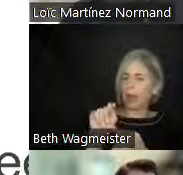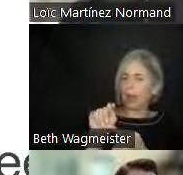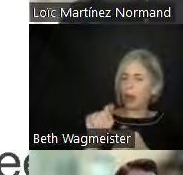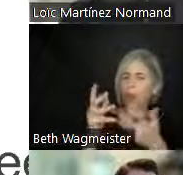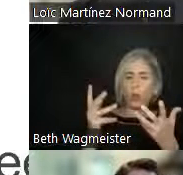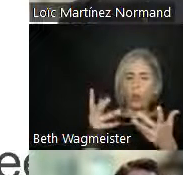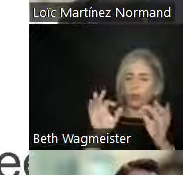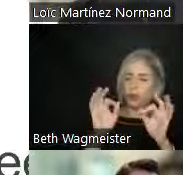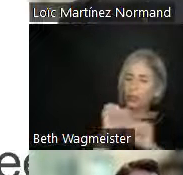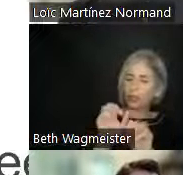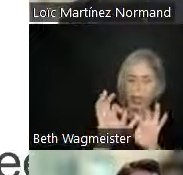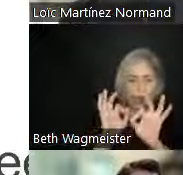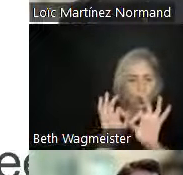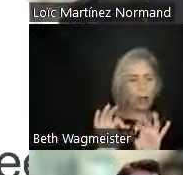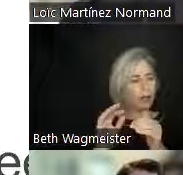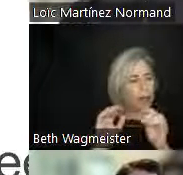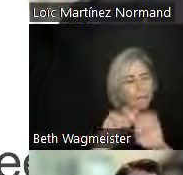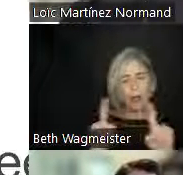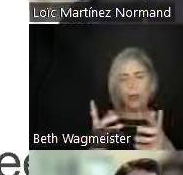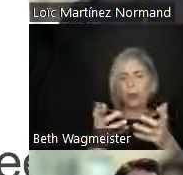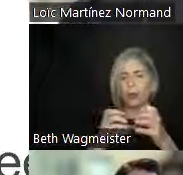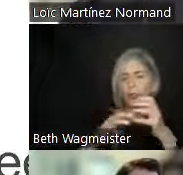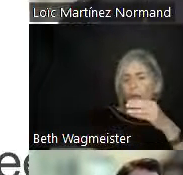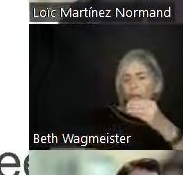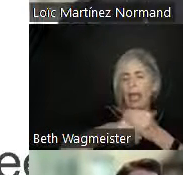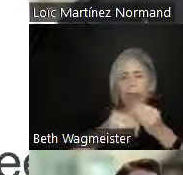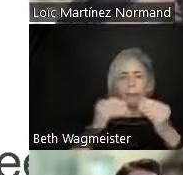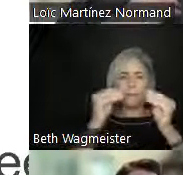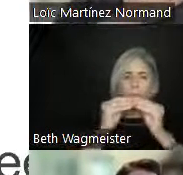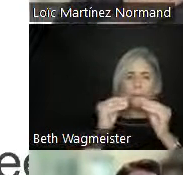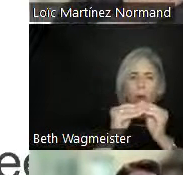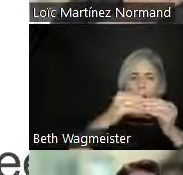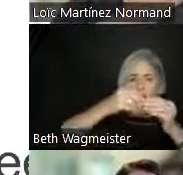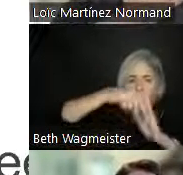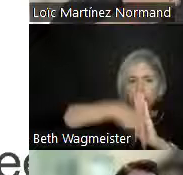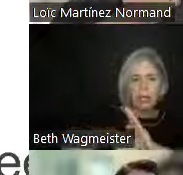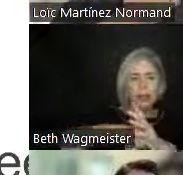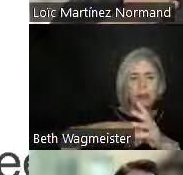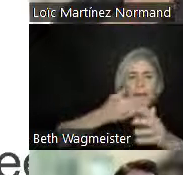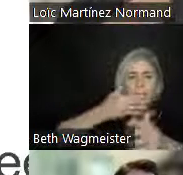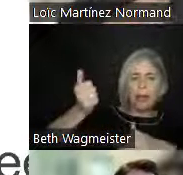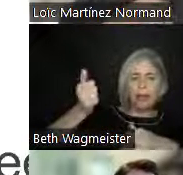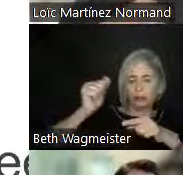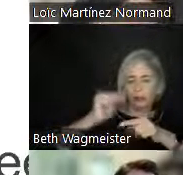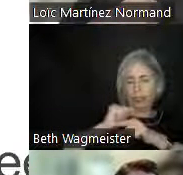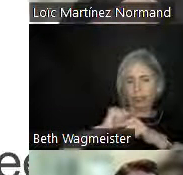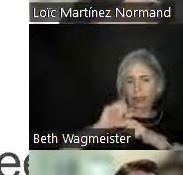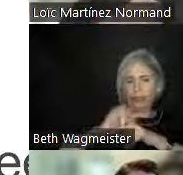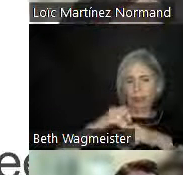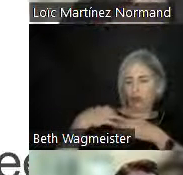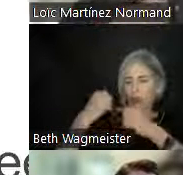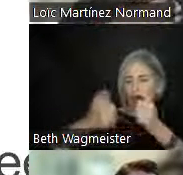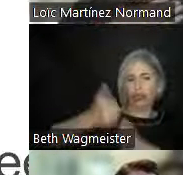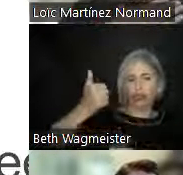many instances in the VPAT, but we wanted to extend it and make those practices better and stronger. We wanted to make something that was